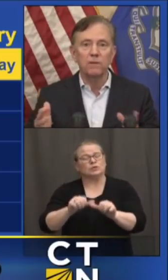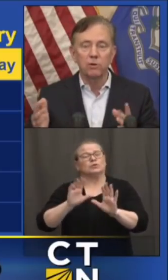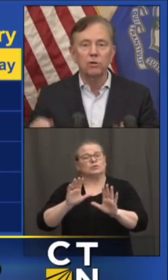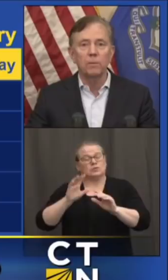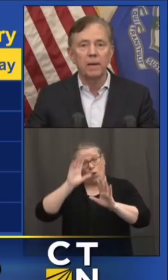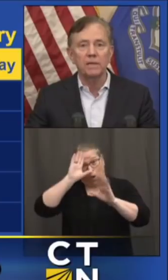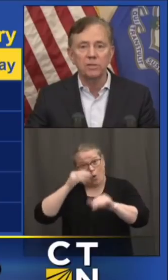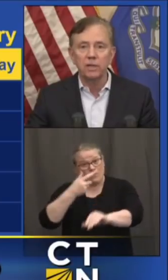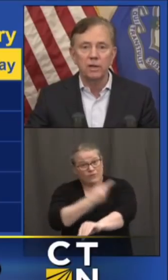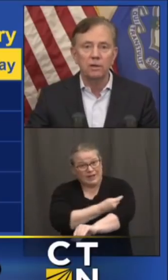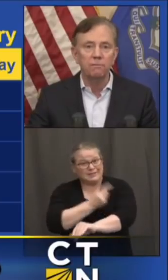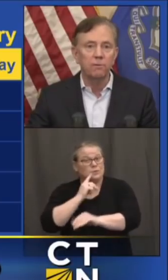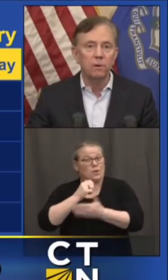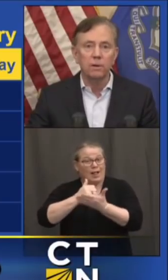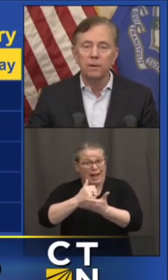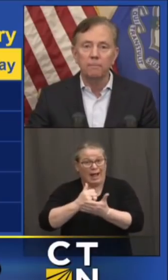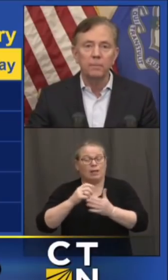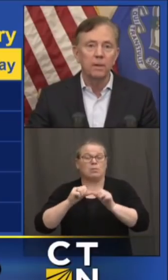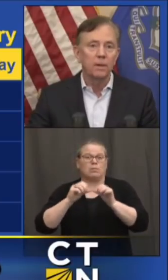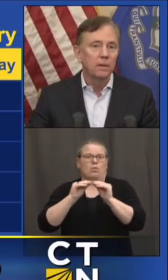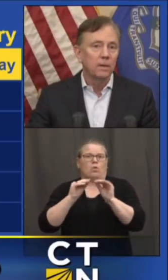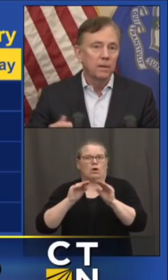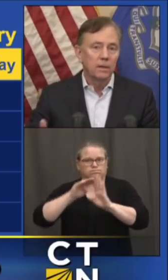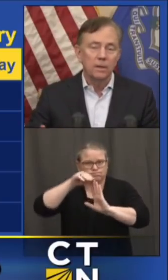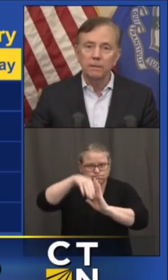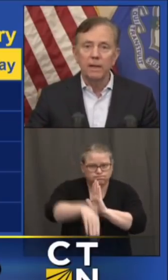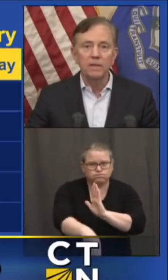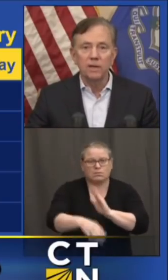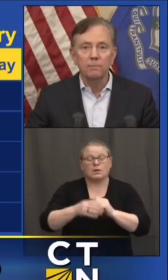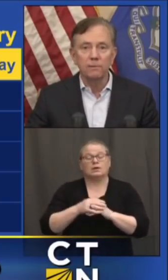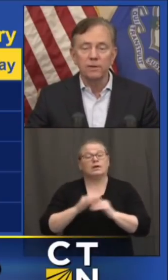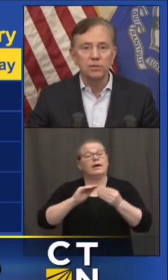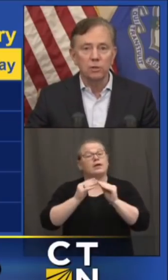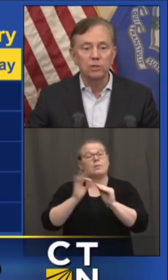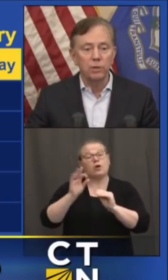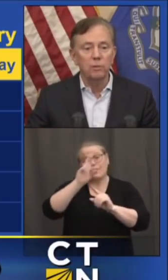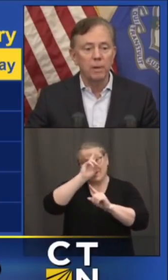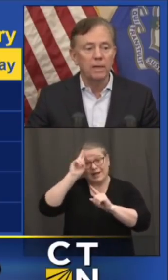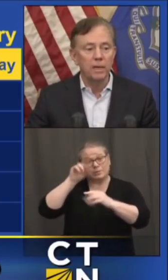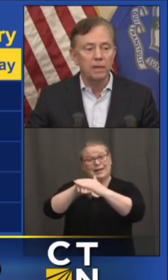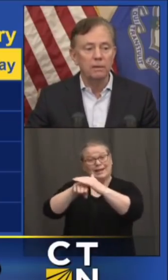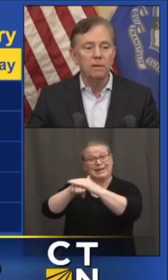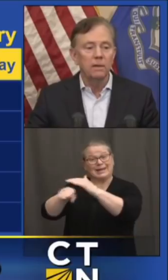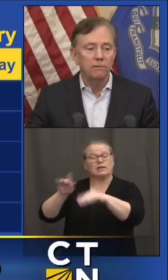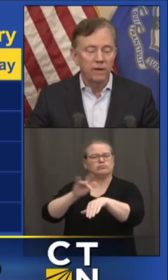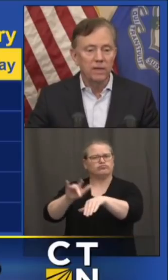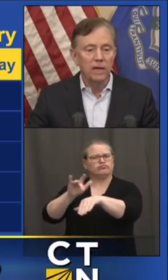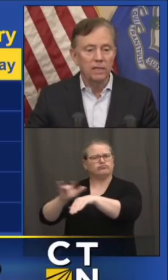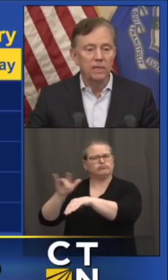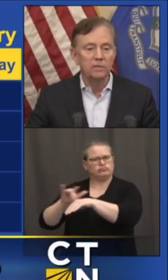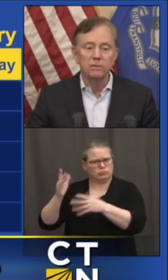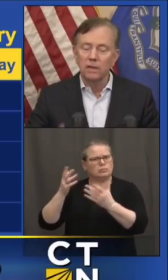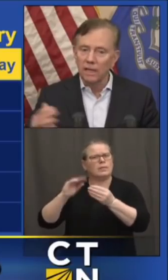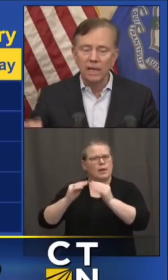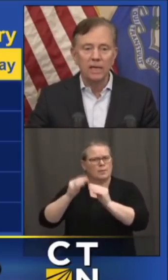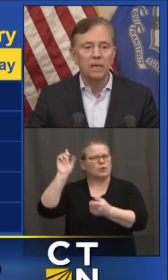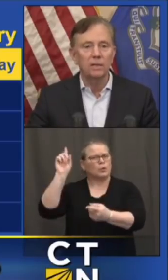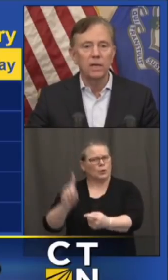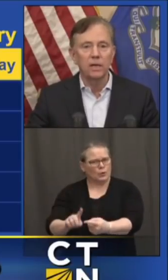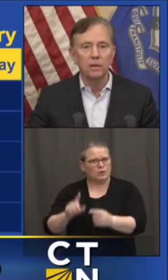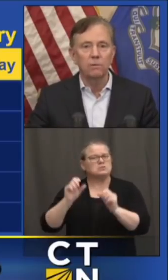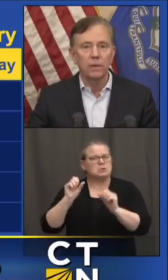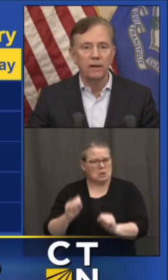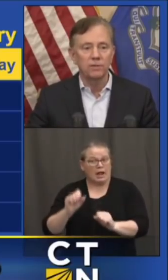down, so we have good capacity there for any type of surgery you may need. Fatalities, a